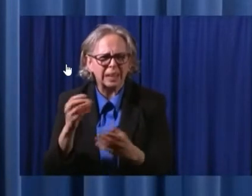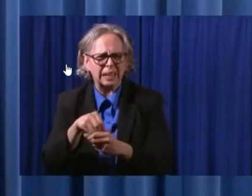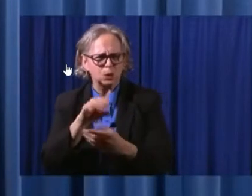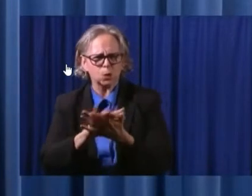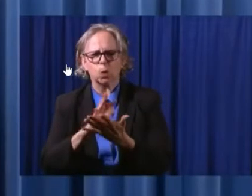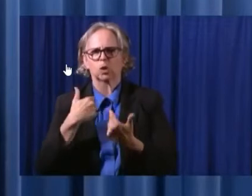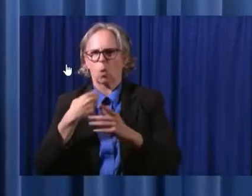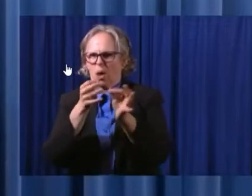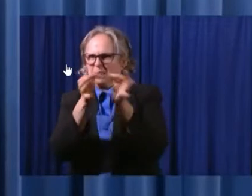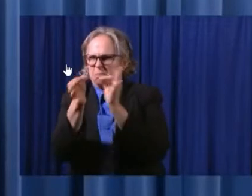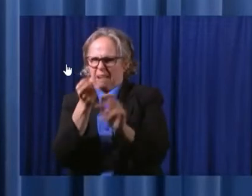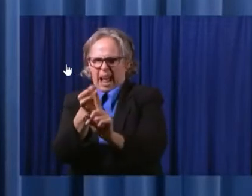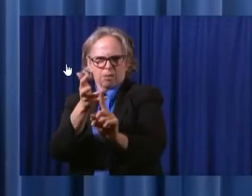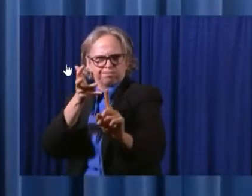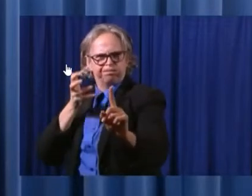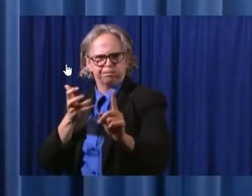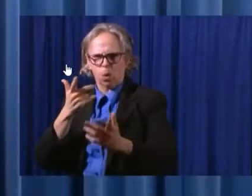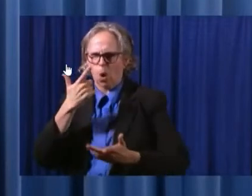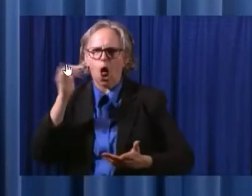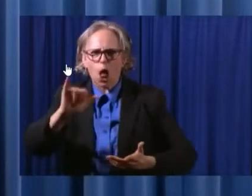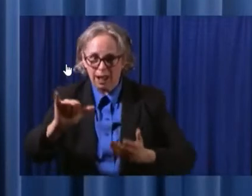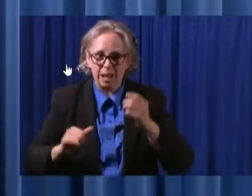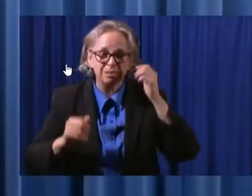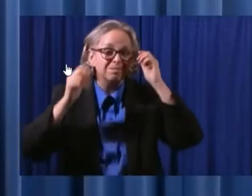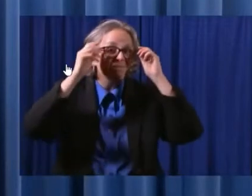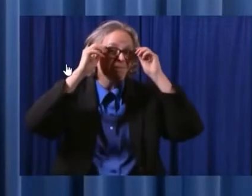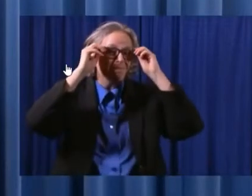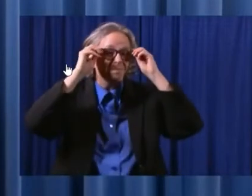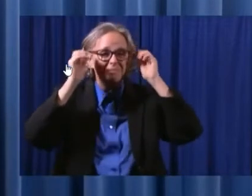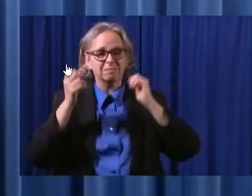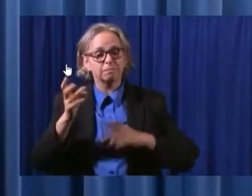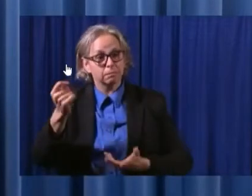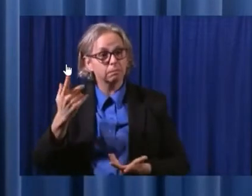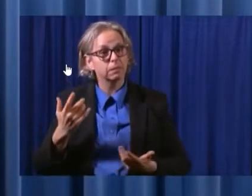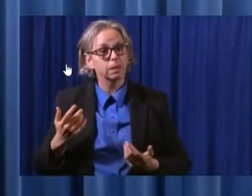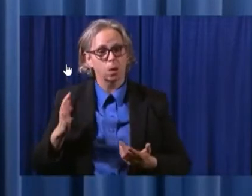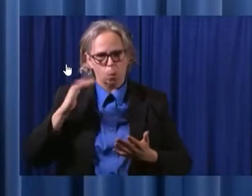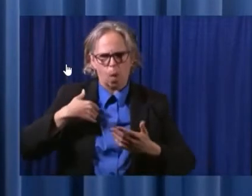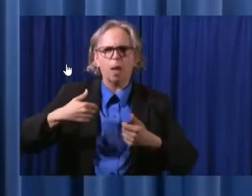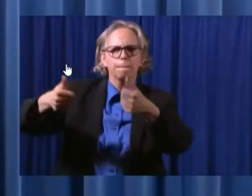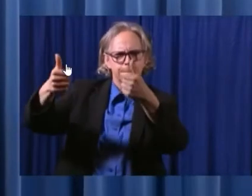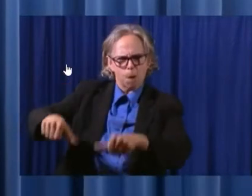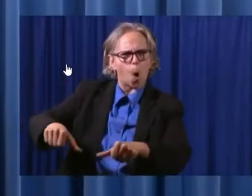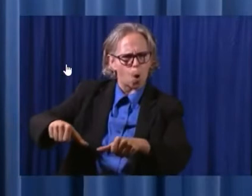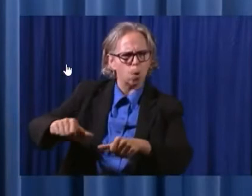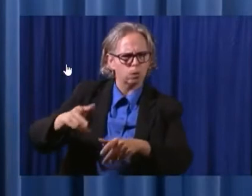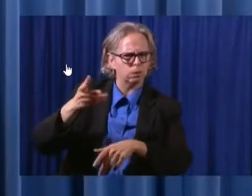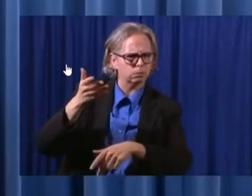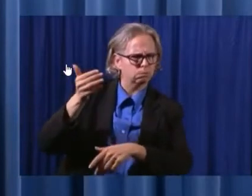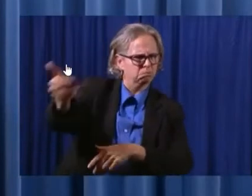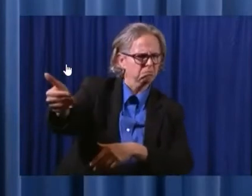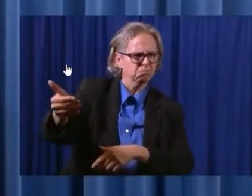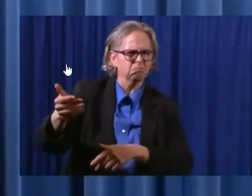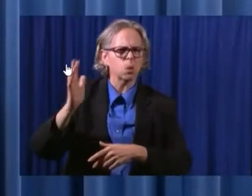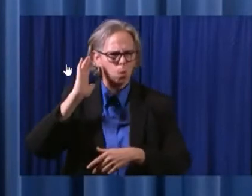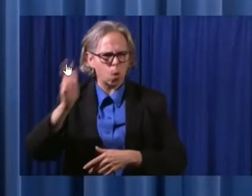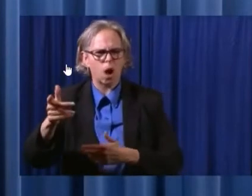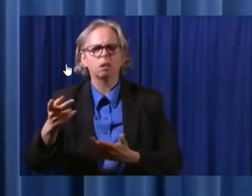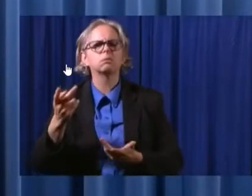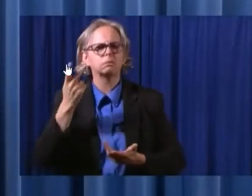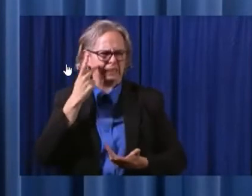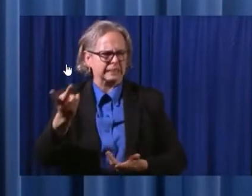specific details about guidelines will be made available in the comprehensive document that I just held up, and it will be available